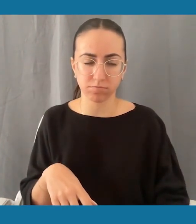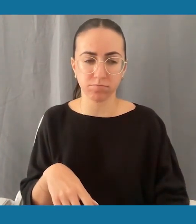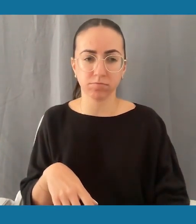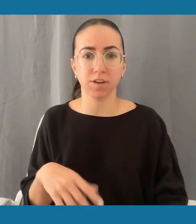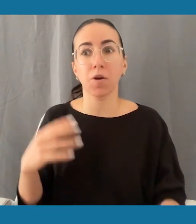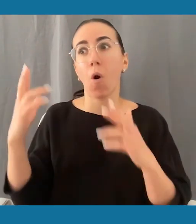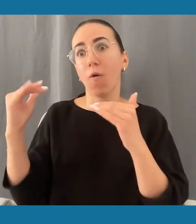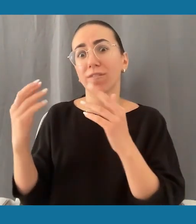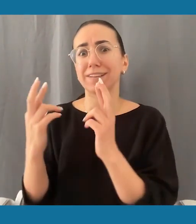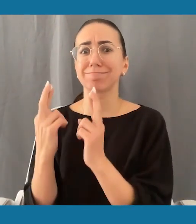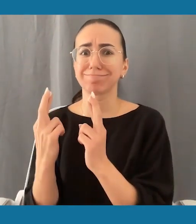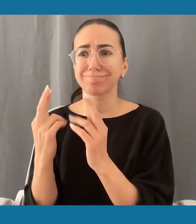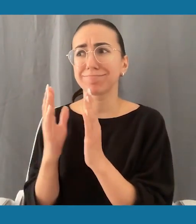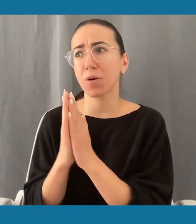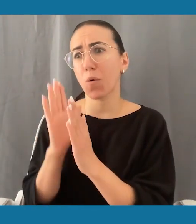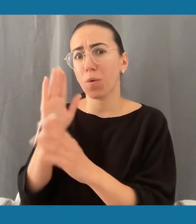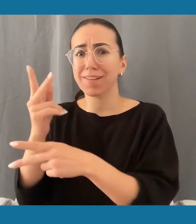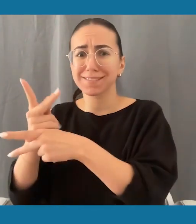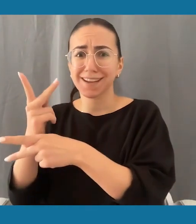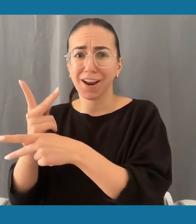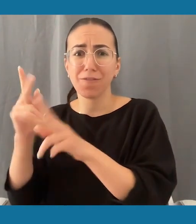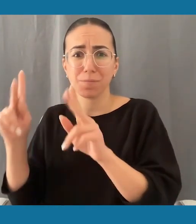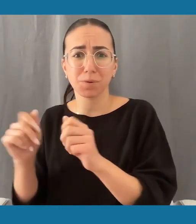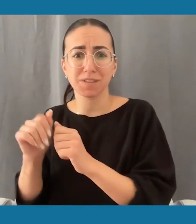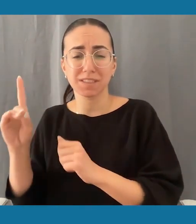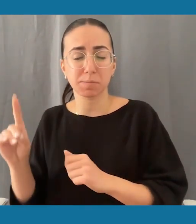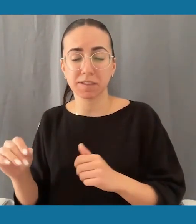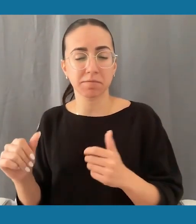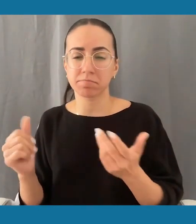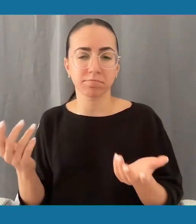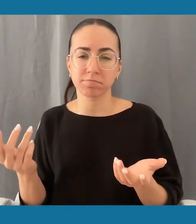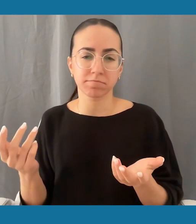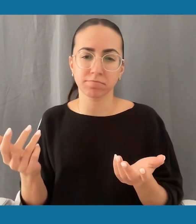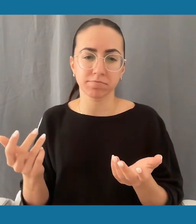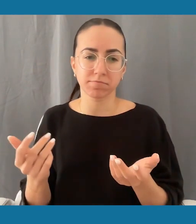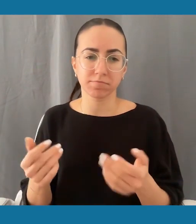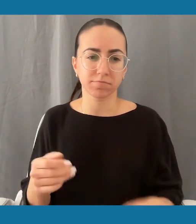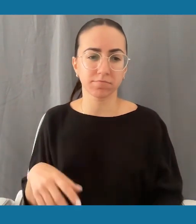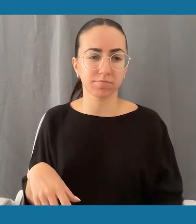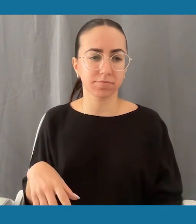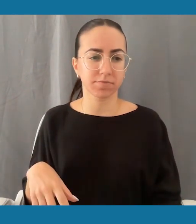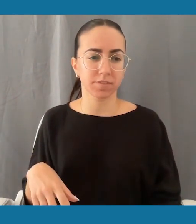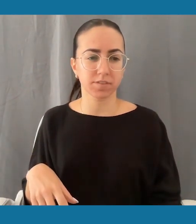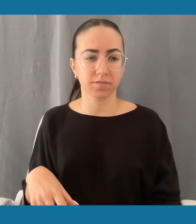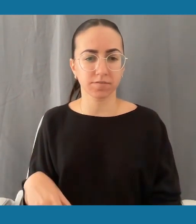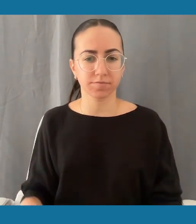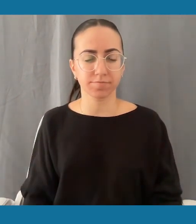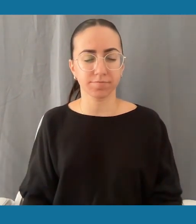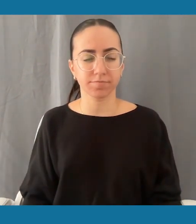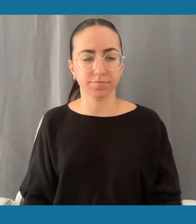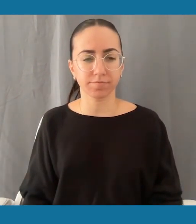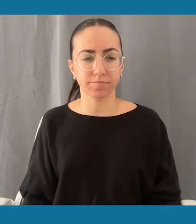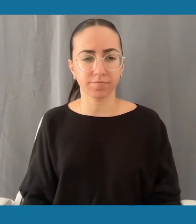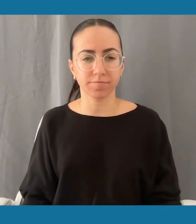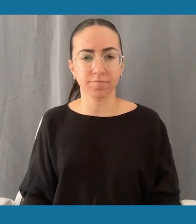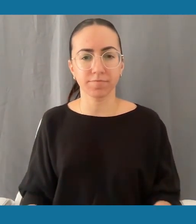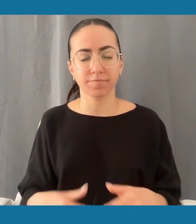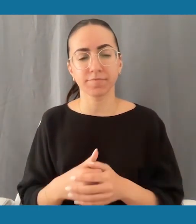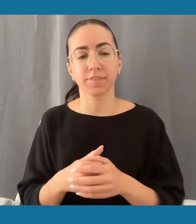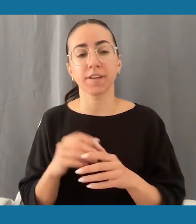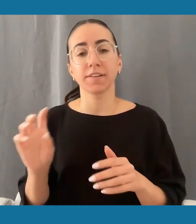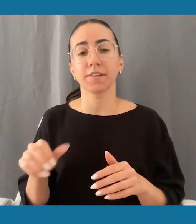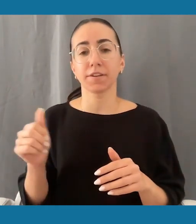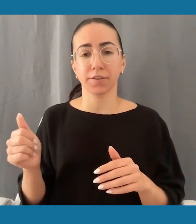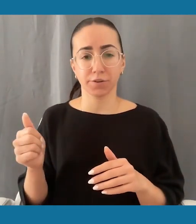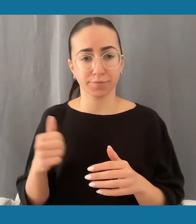the hope that the sibling is going to take care of the person who is disabled, one of their brothers or sisters. The